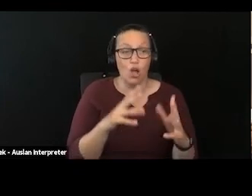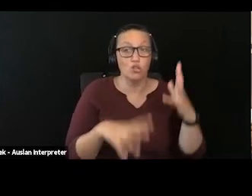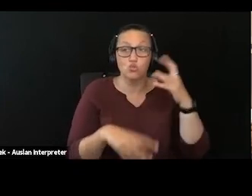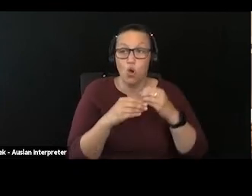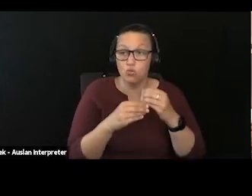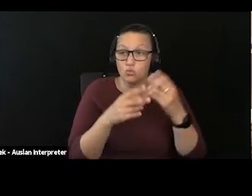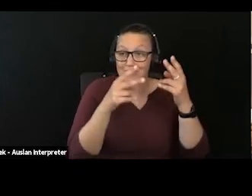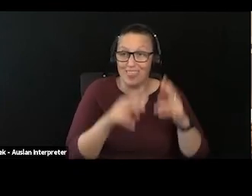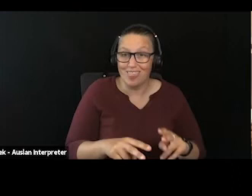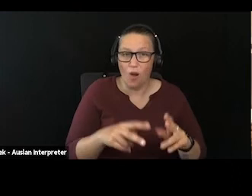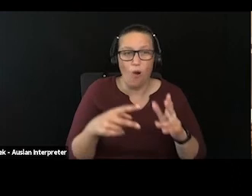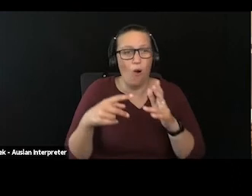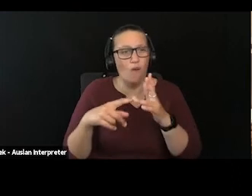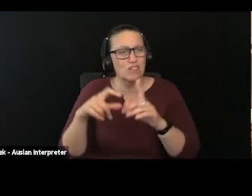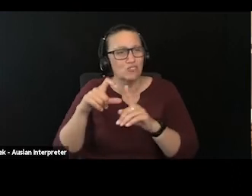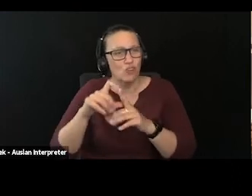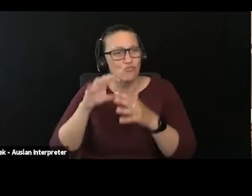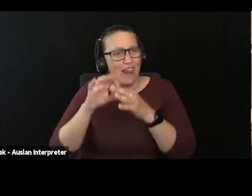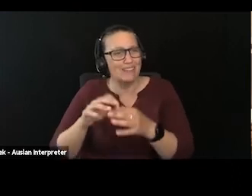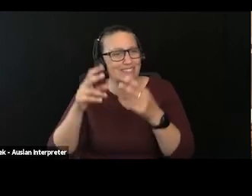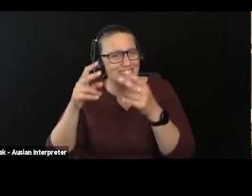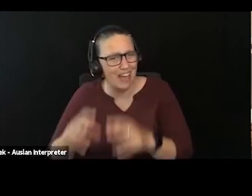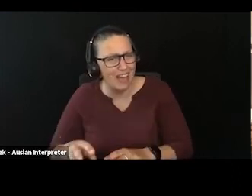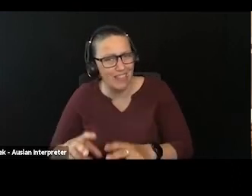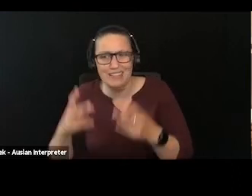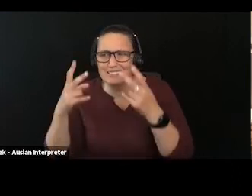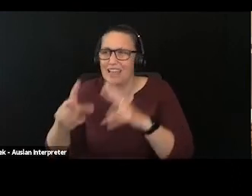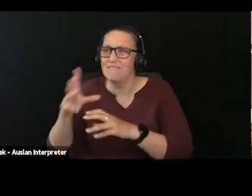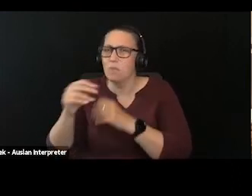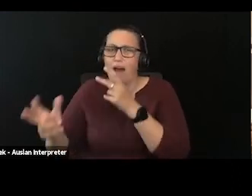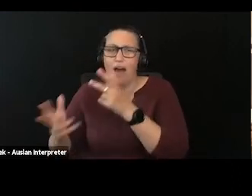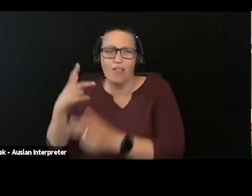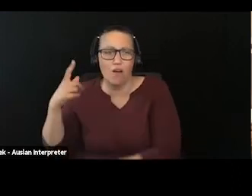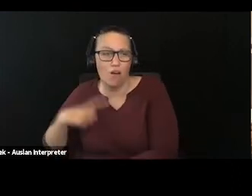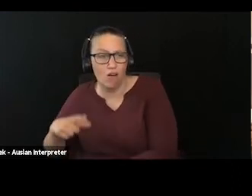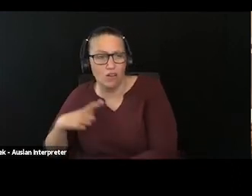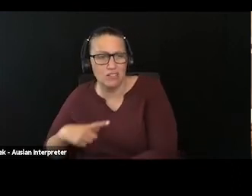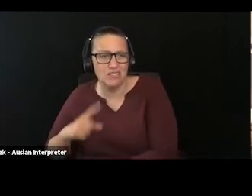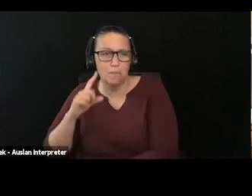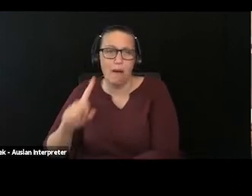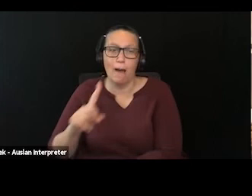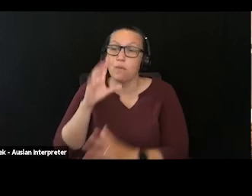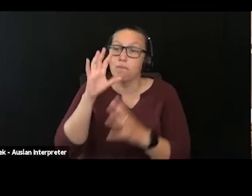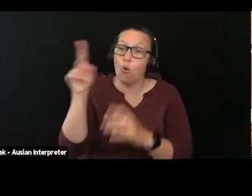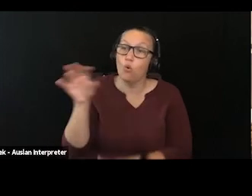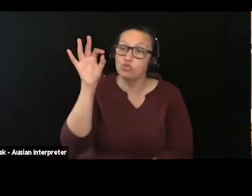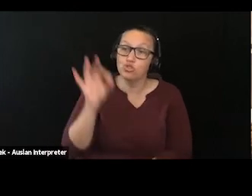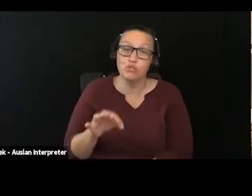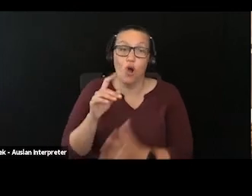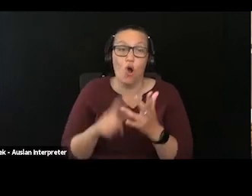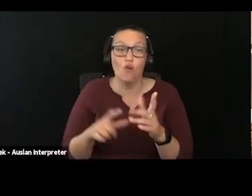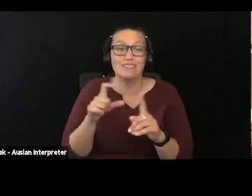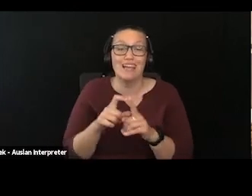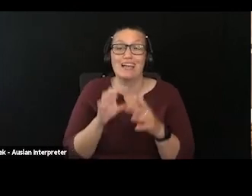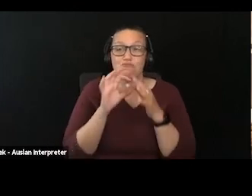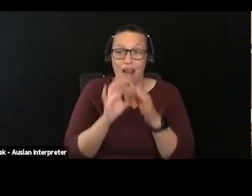overdose related death, death from other causes. And here you have, it's a bit repetitive, but proportion of overdose related